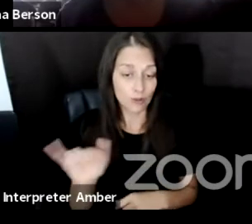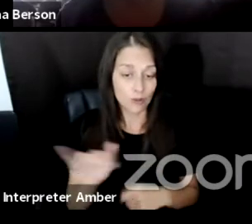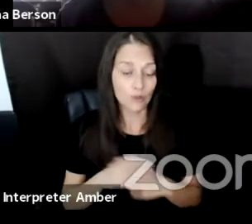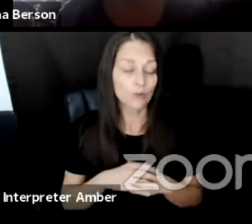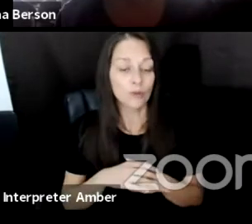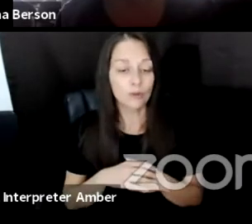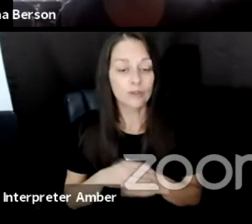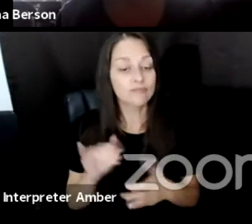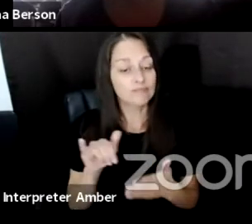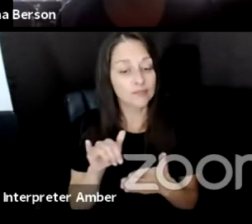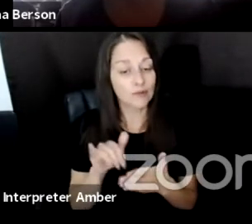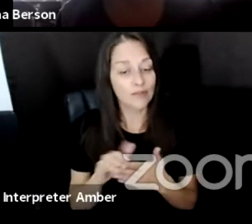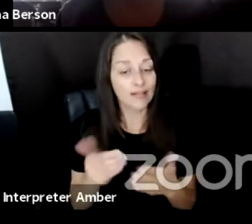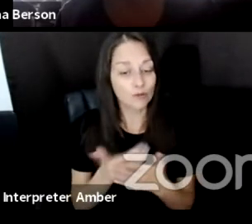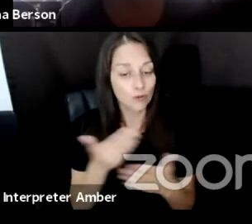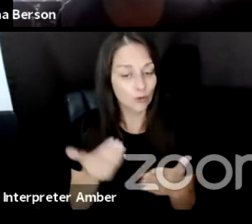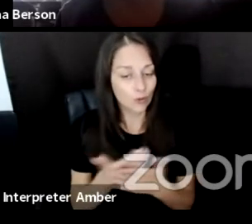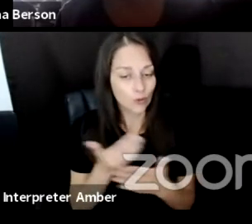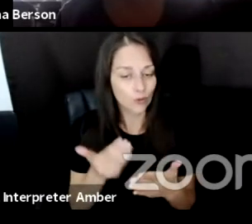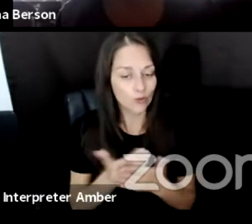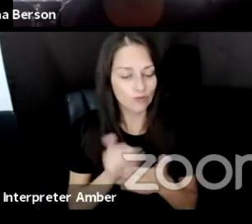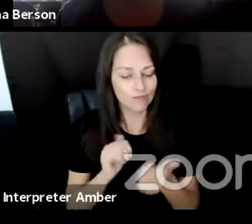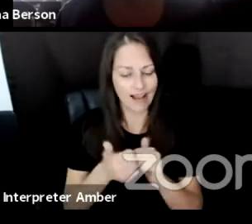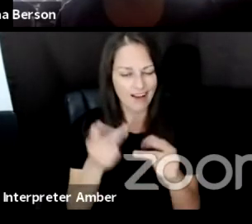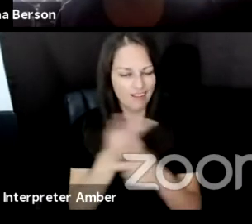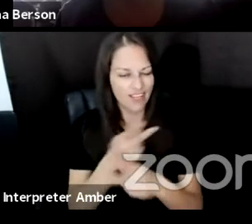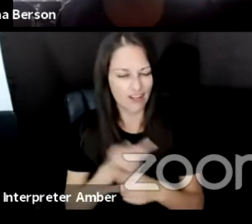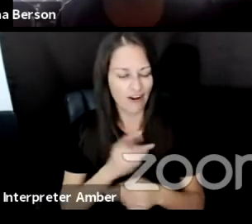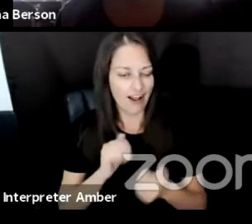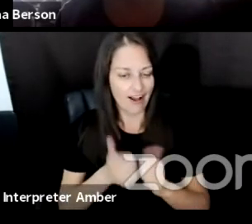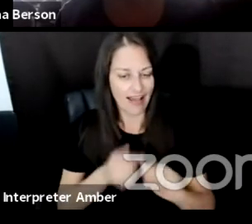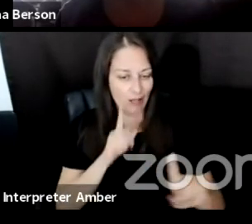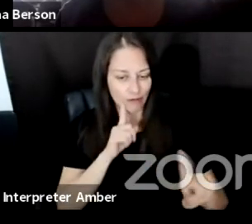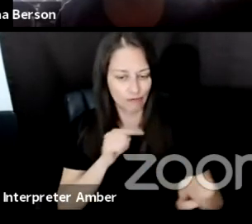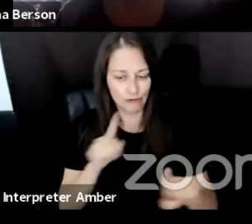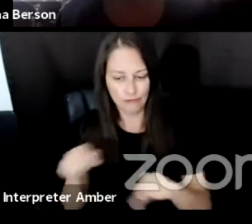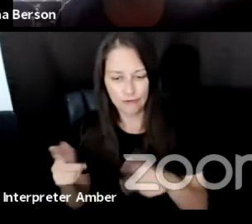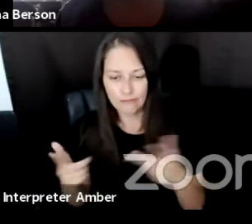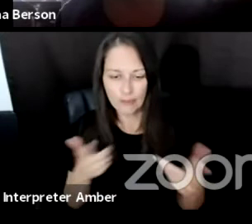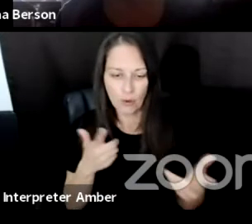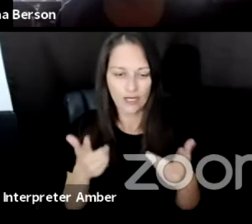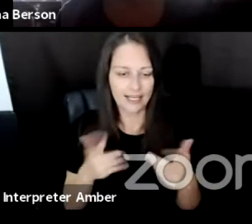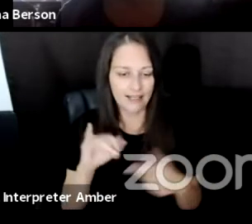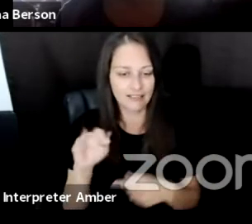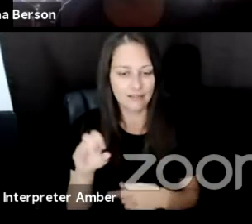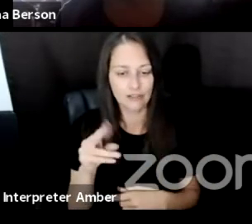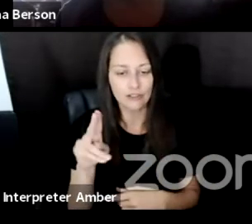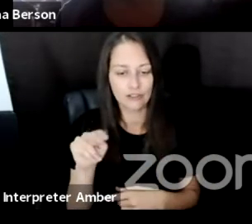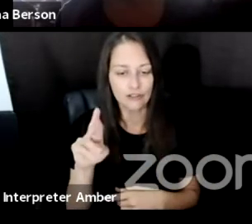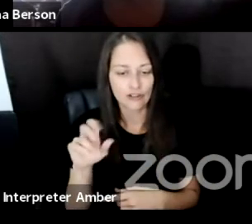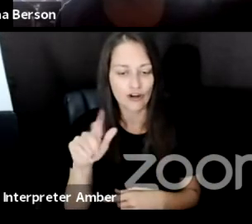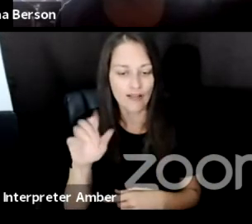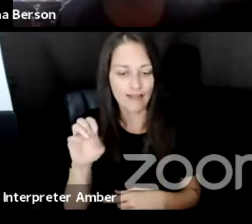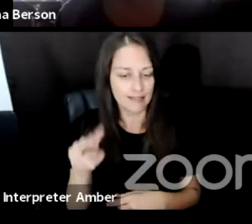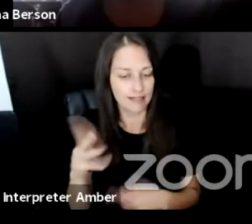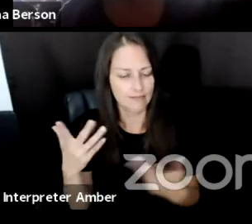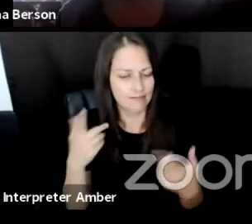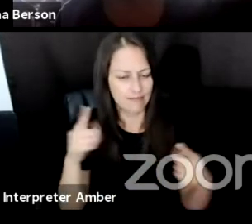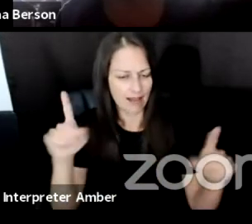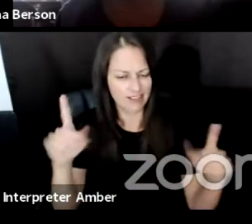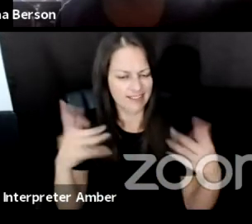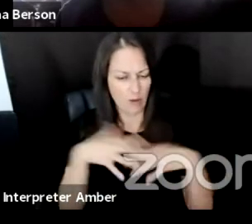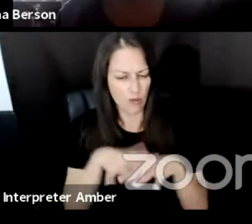of figuring out how journalism works in general, because it raises all these credibility and control concerns.